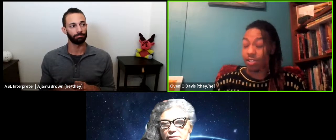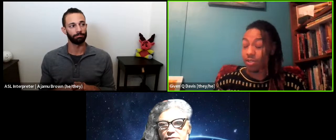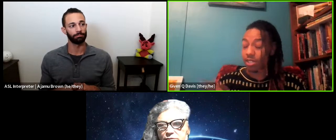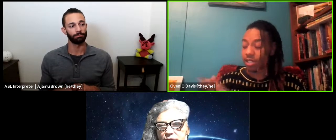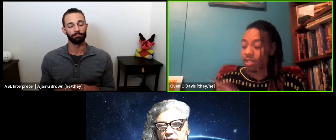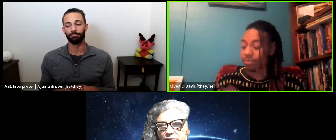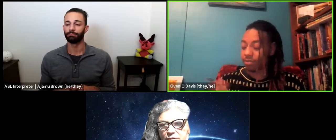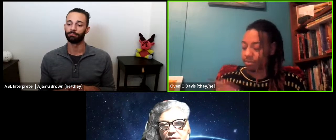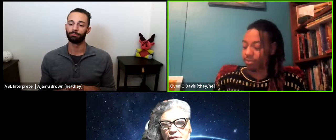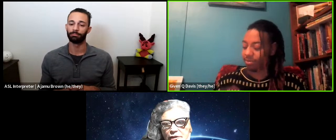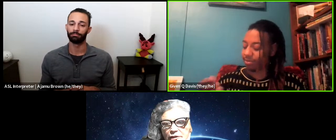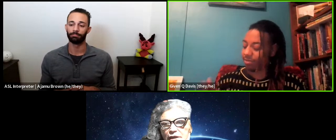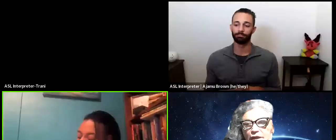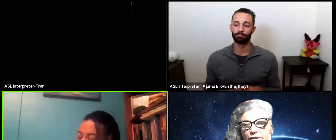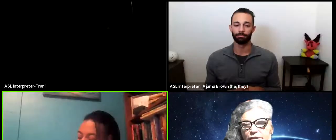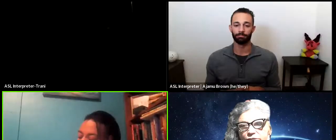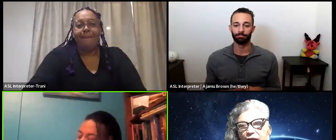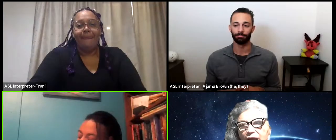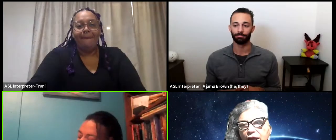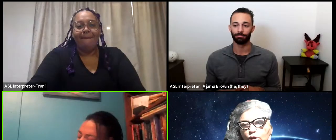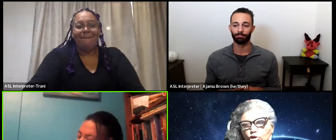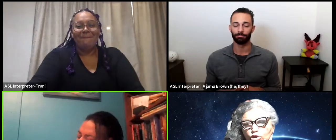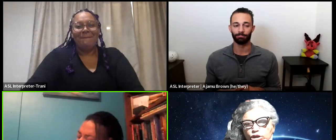It's juicy.